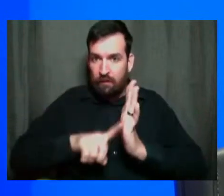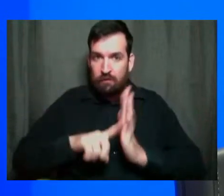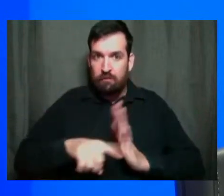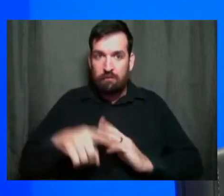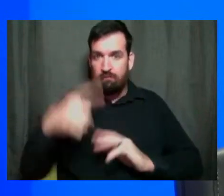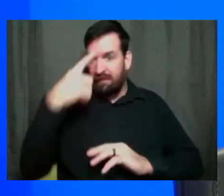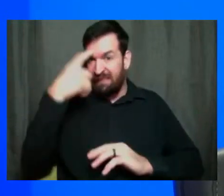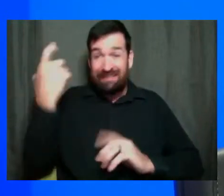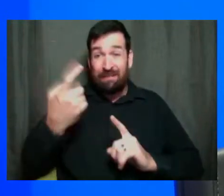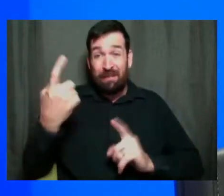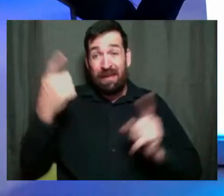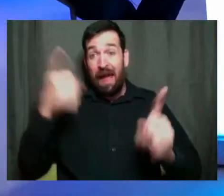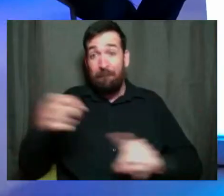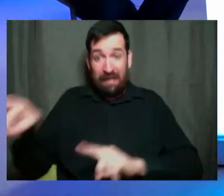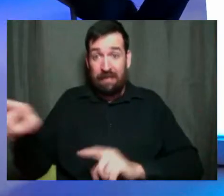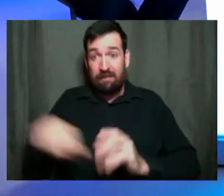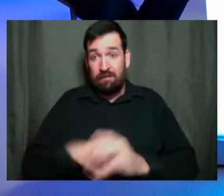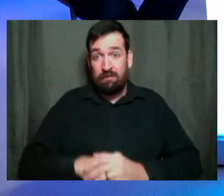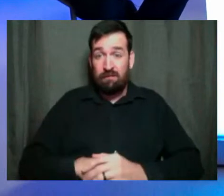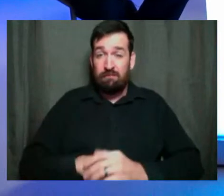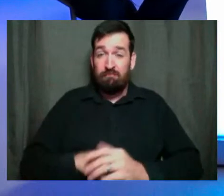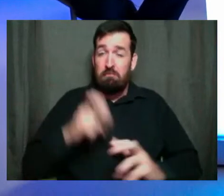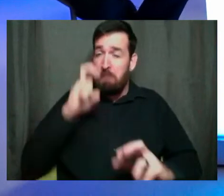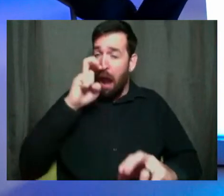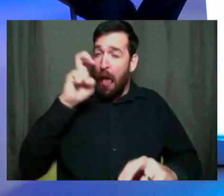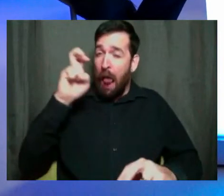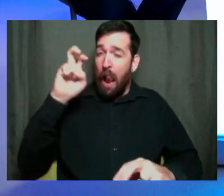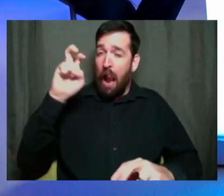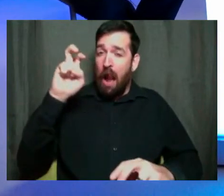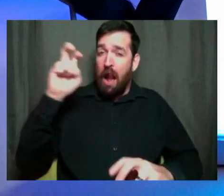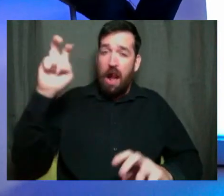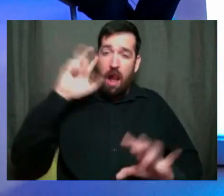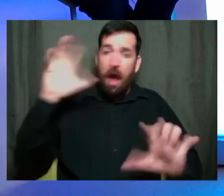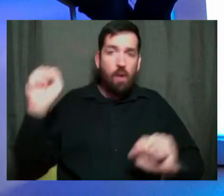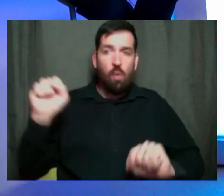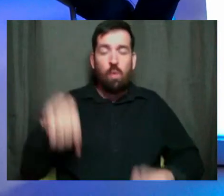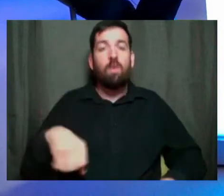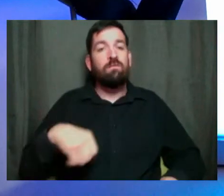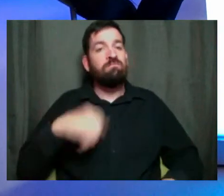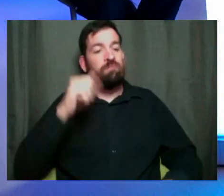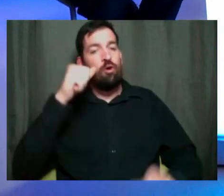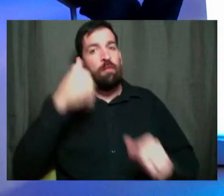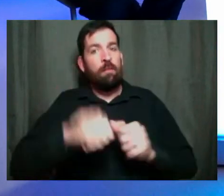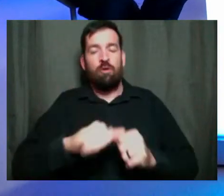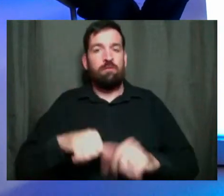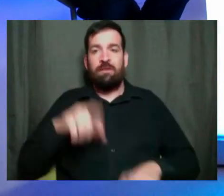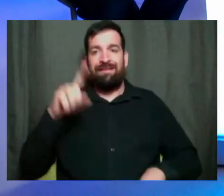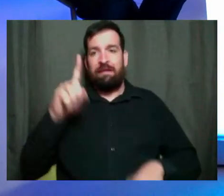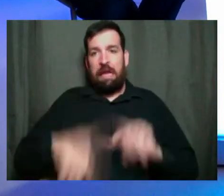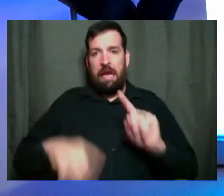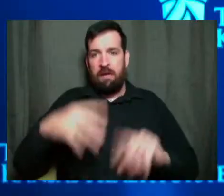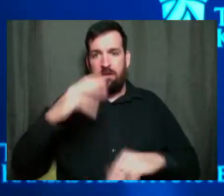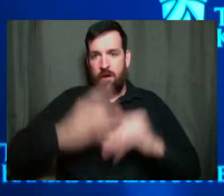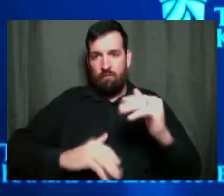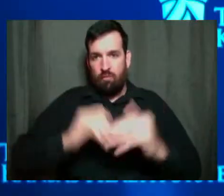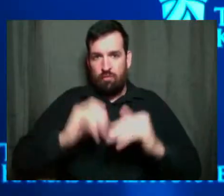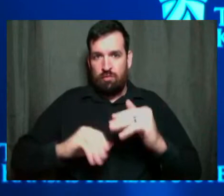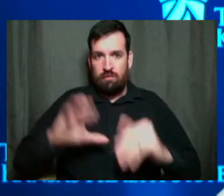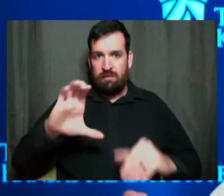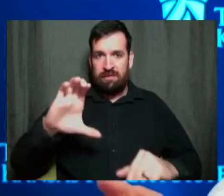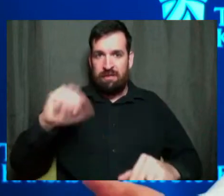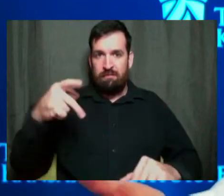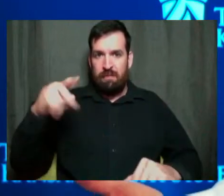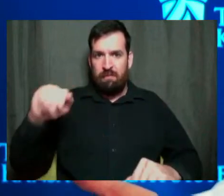room. Because they were It's bad. so It's loud. bad. Because they were so loud, yes. And I remember the first night, so I can't get comfortable with CPAP. I'm like, you've got to be freaking kidding me. Because I put that thing on, I was